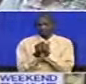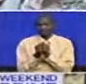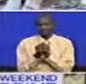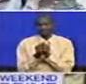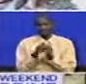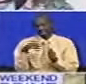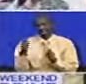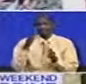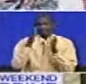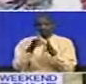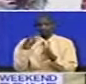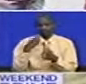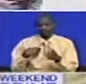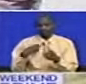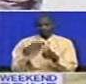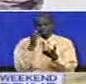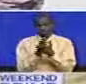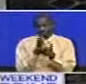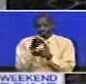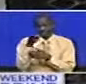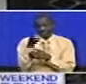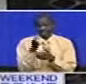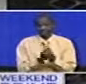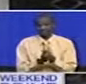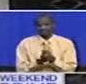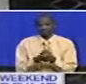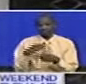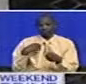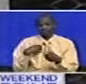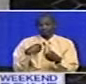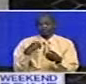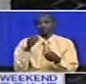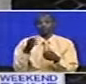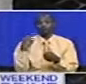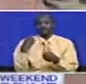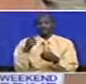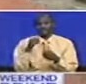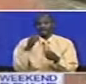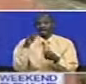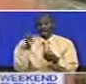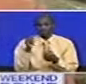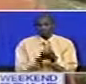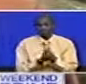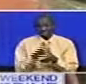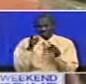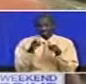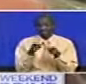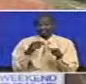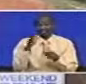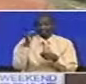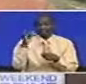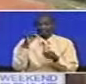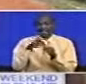Another candidate who has been conspicuous in the campaign trail is Ken Omanga from former ruling party KANU. This is a